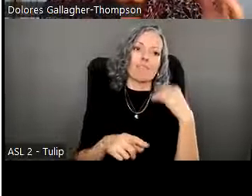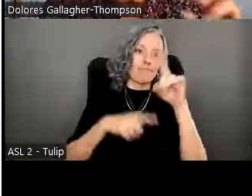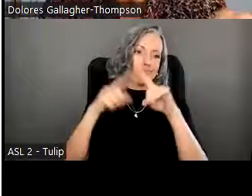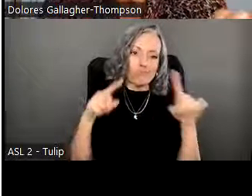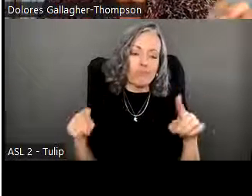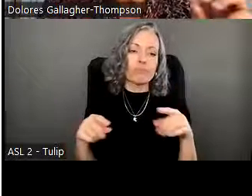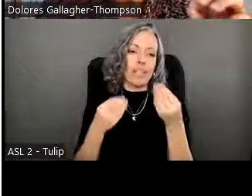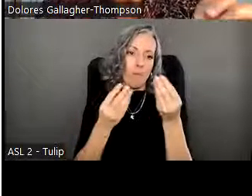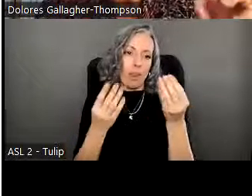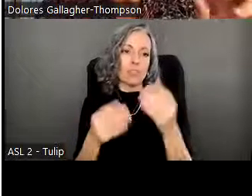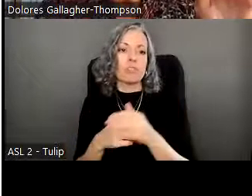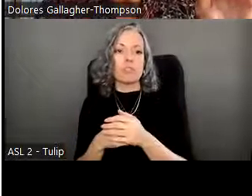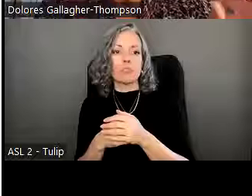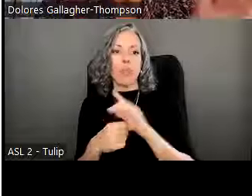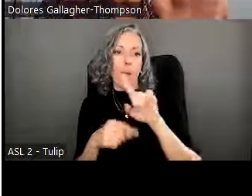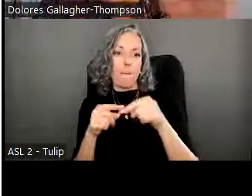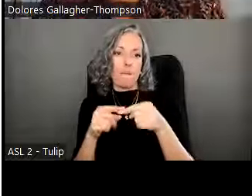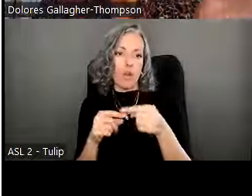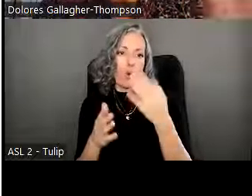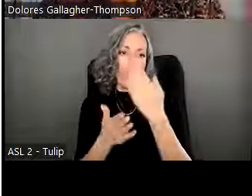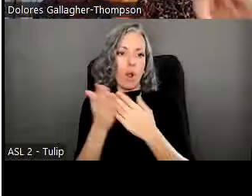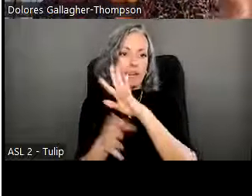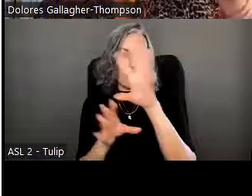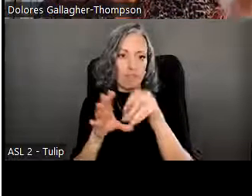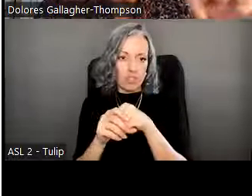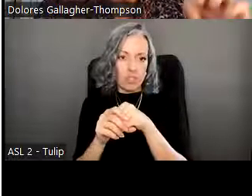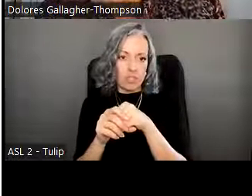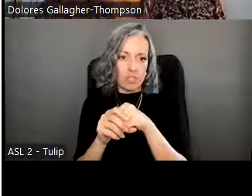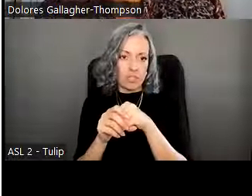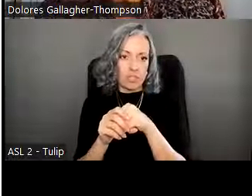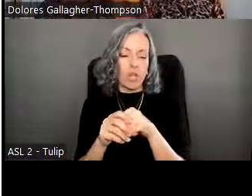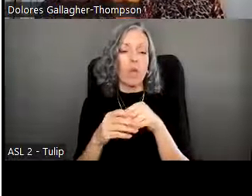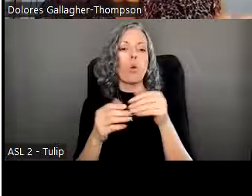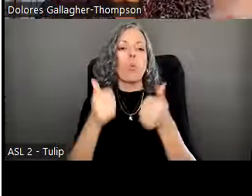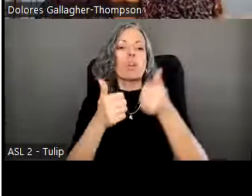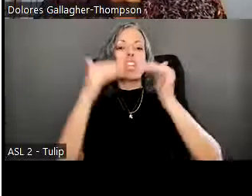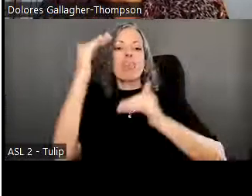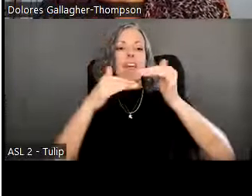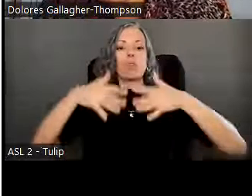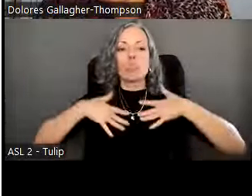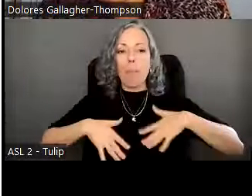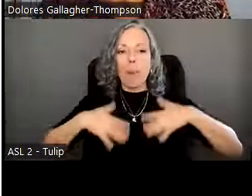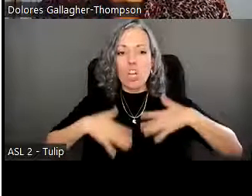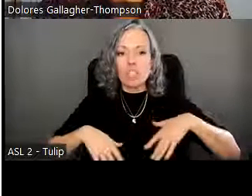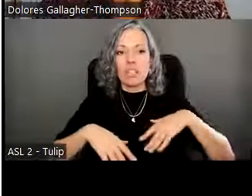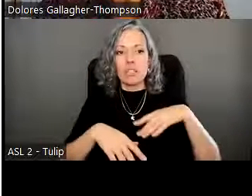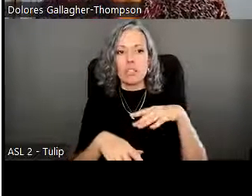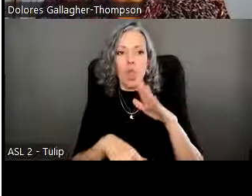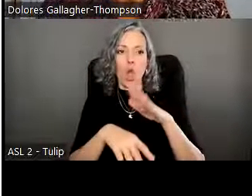good information about what interventions might go with what level of depression based on the